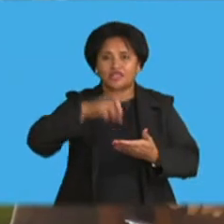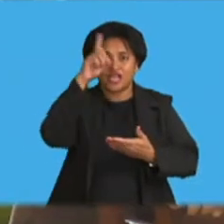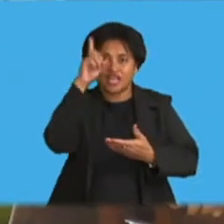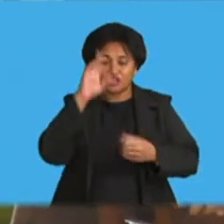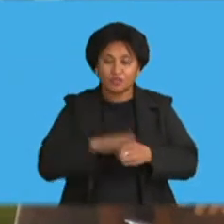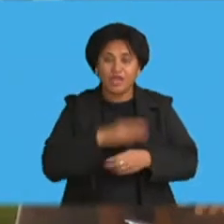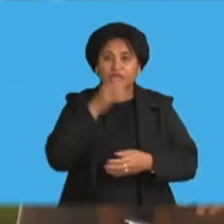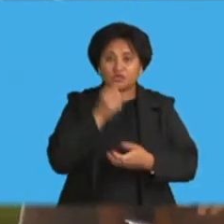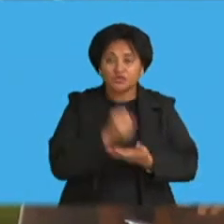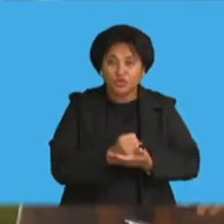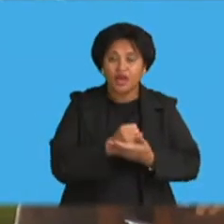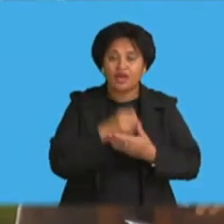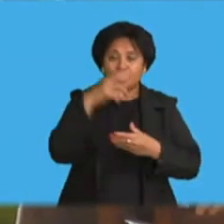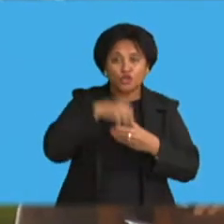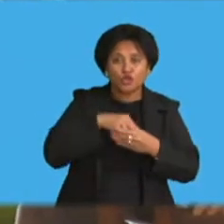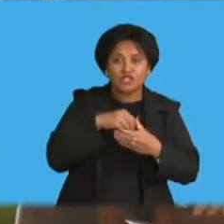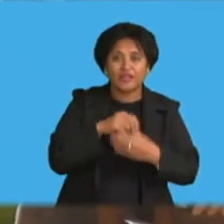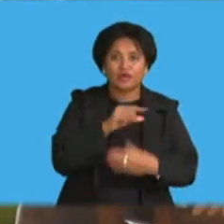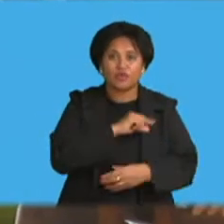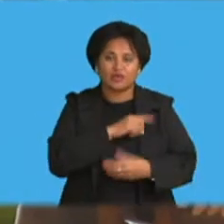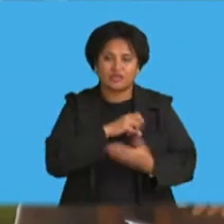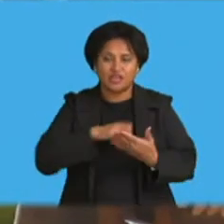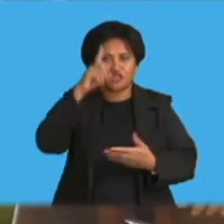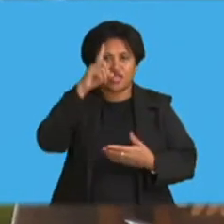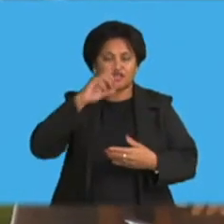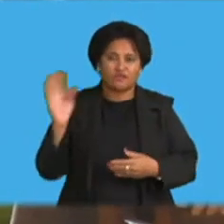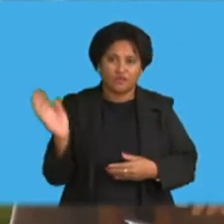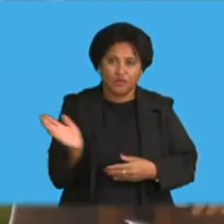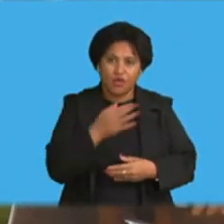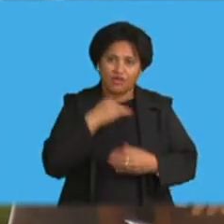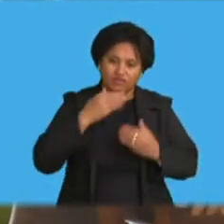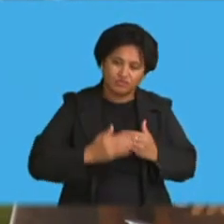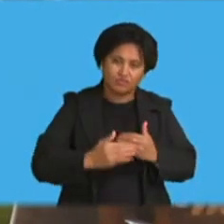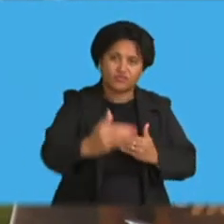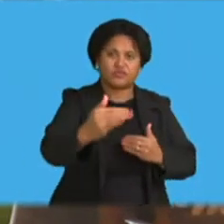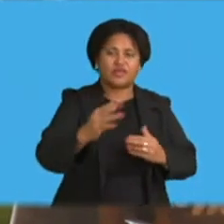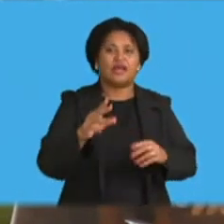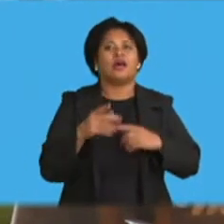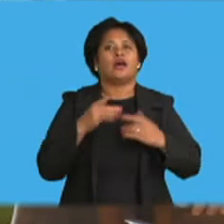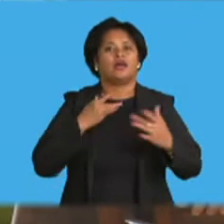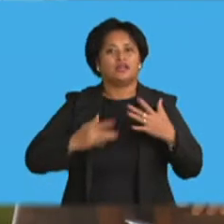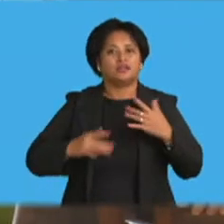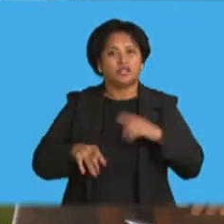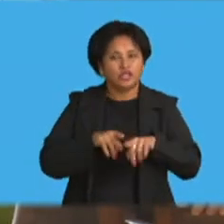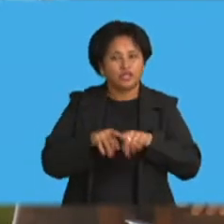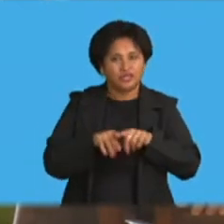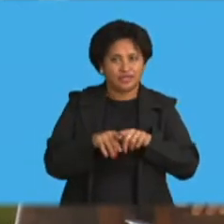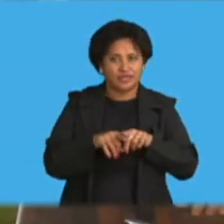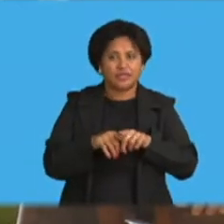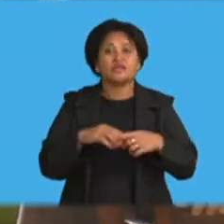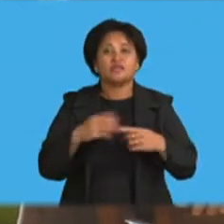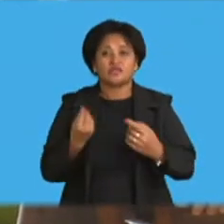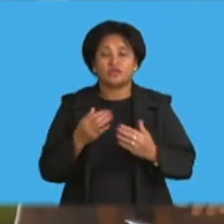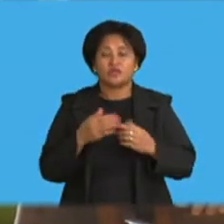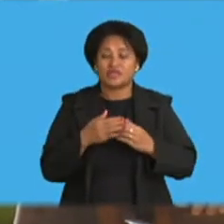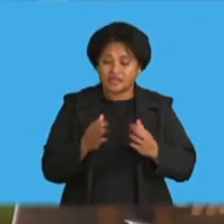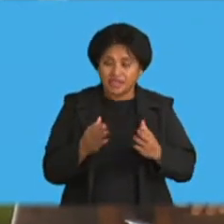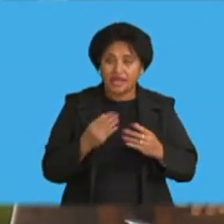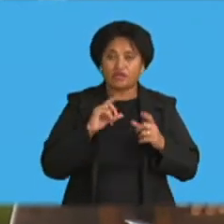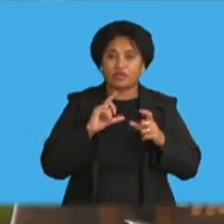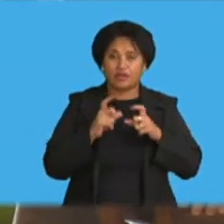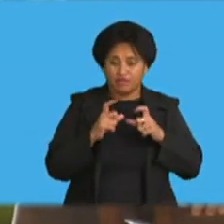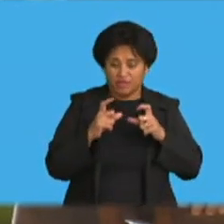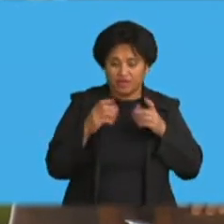inclusive and quality education for all and promote lifelong learning. Madam Speaker, the tone for the week was set at the very beginning by the